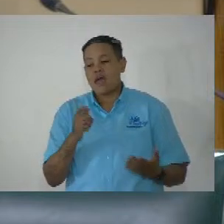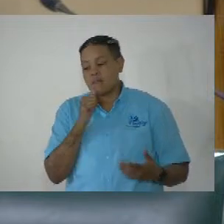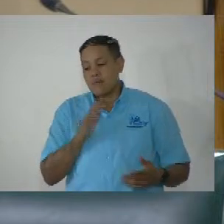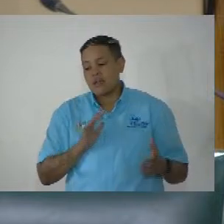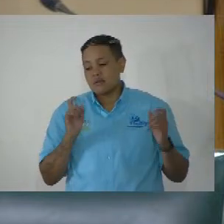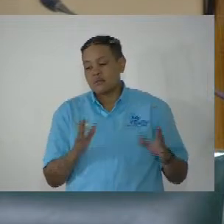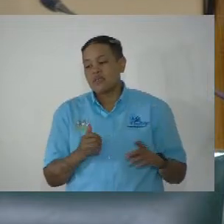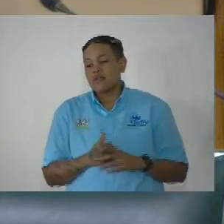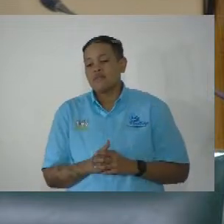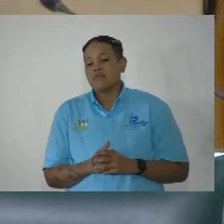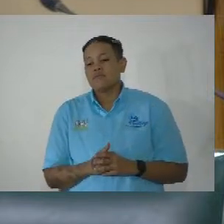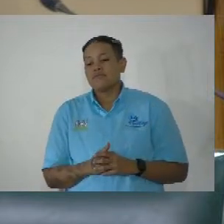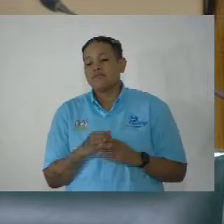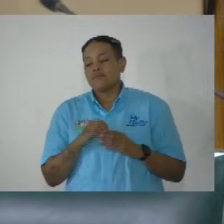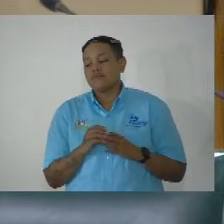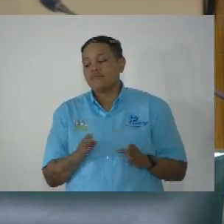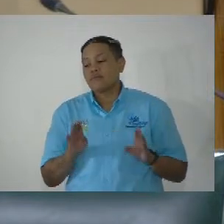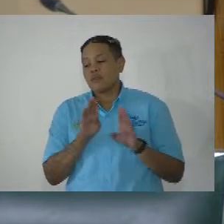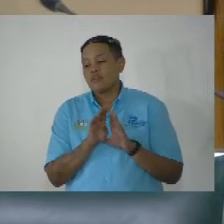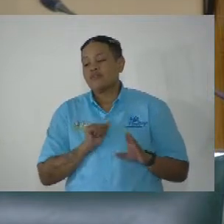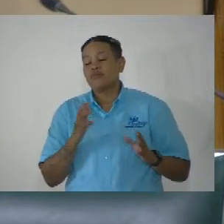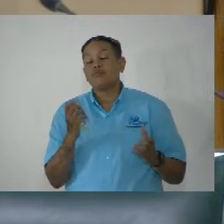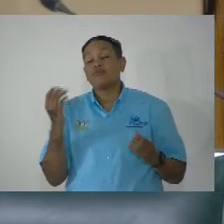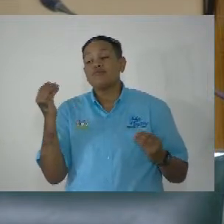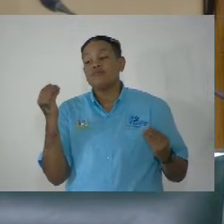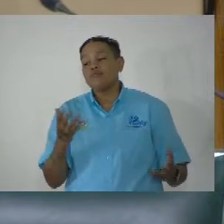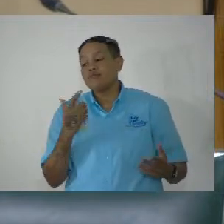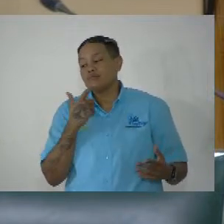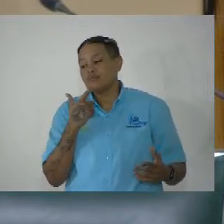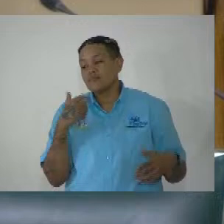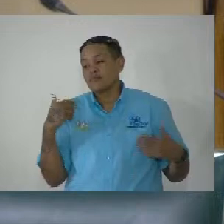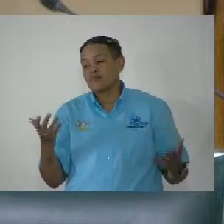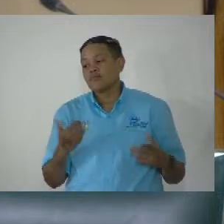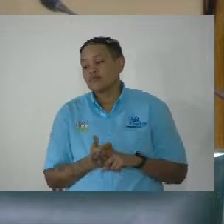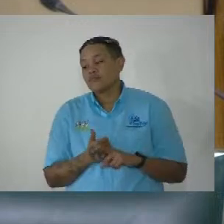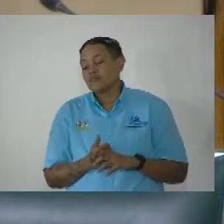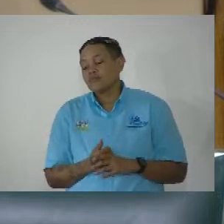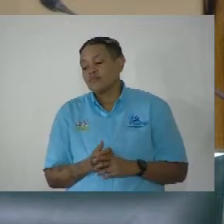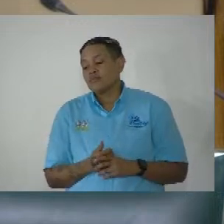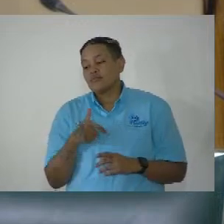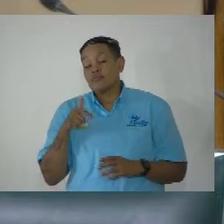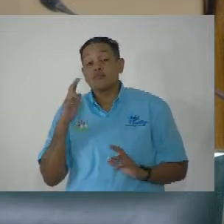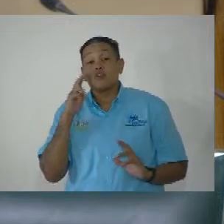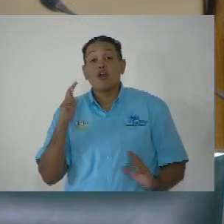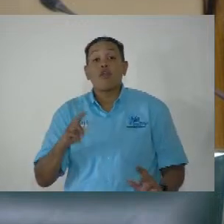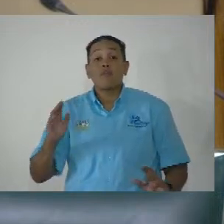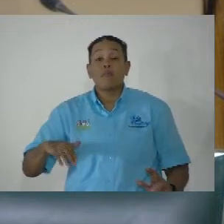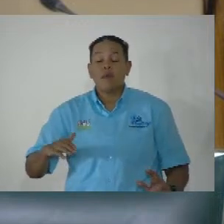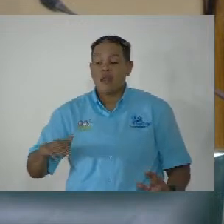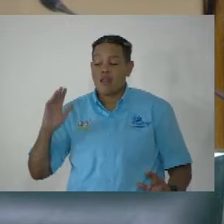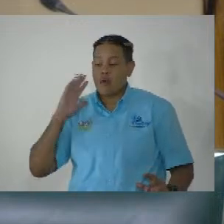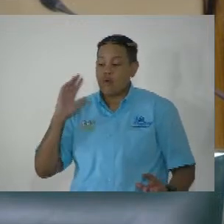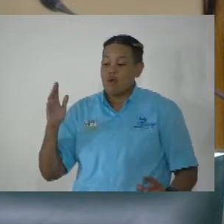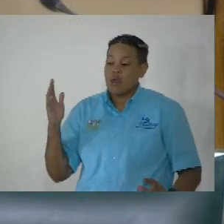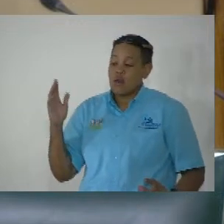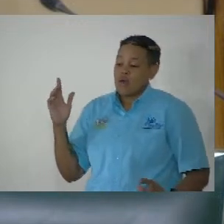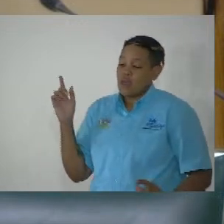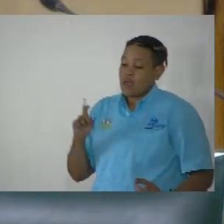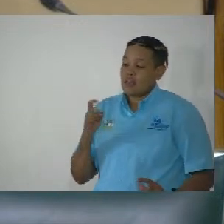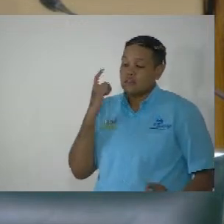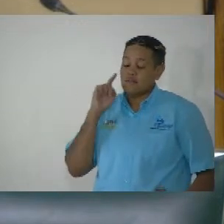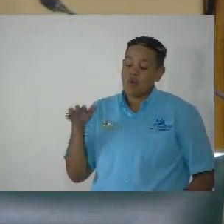Speaker, in closing, I'd just like to indicate that this Honorable House when we asked